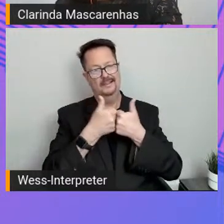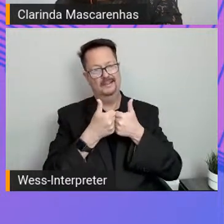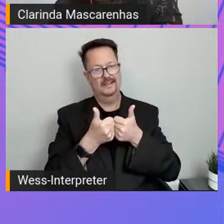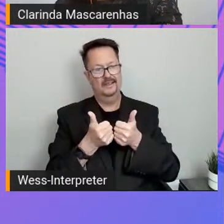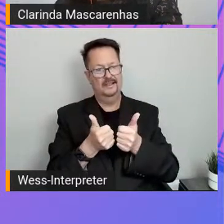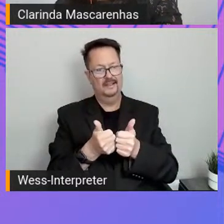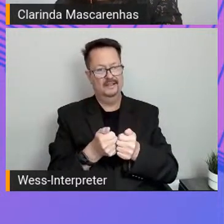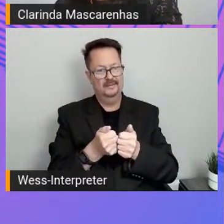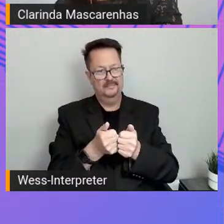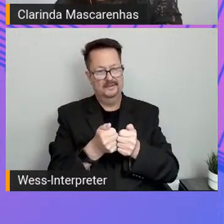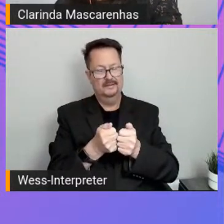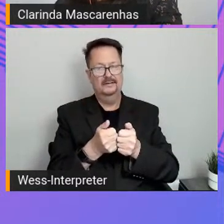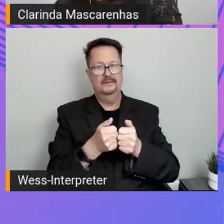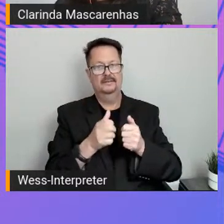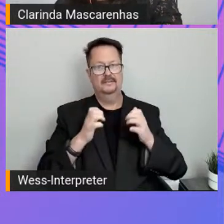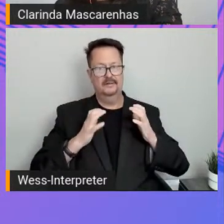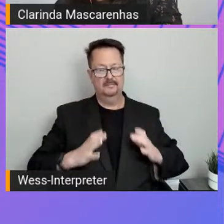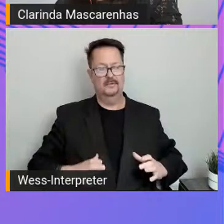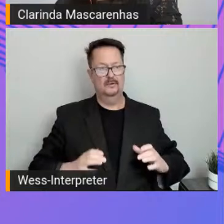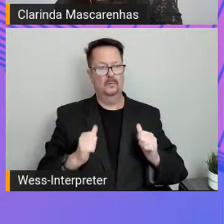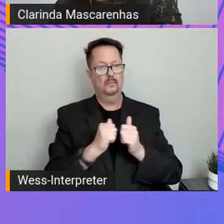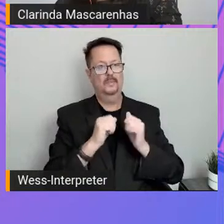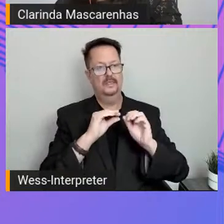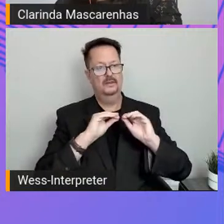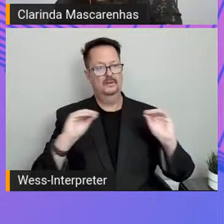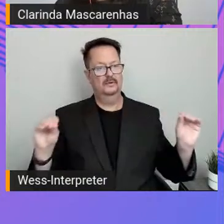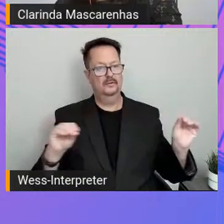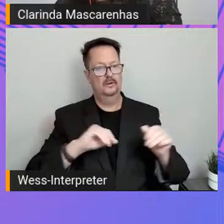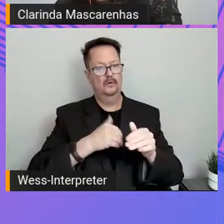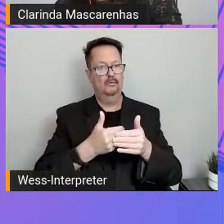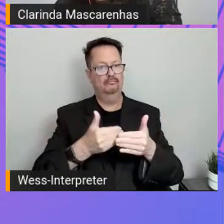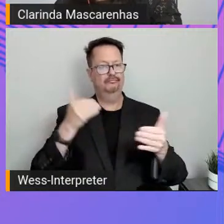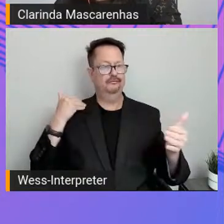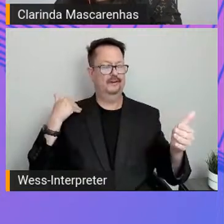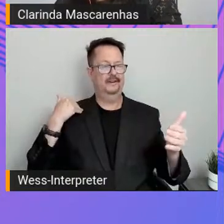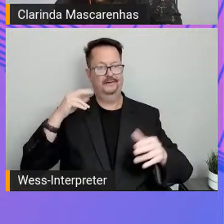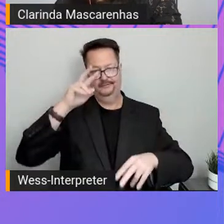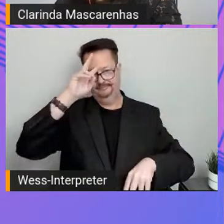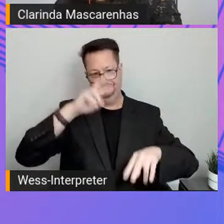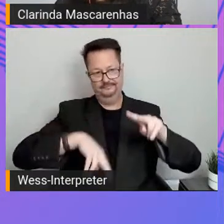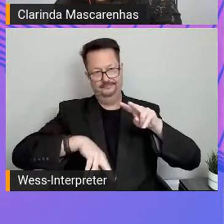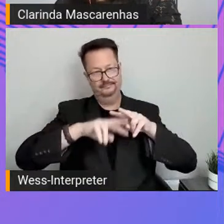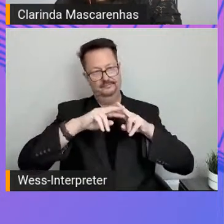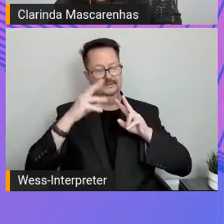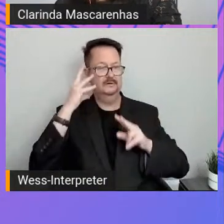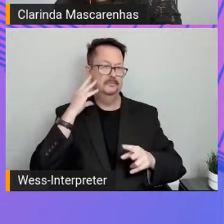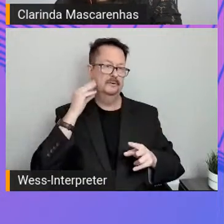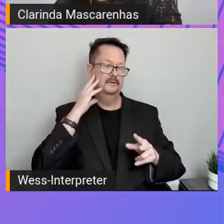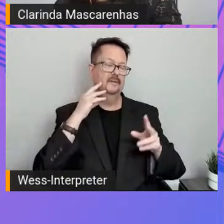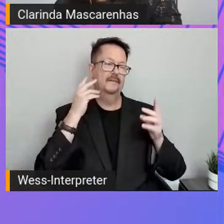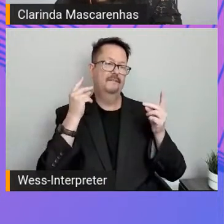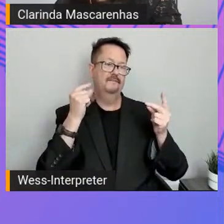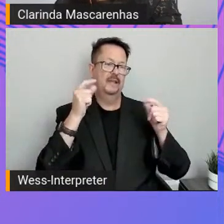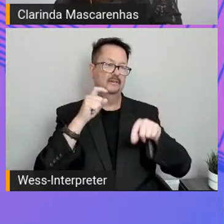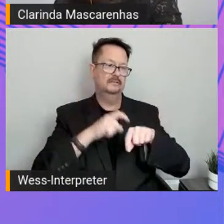AppRunner, with the no prior infrastructure experience, and again, faster time to market.